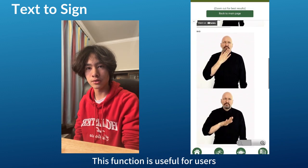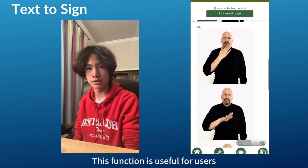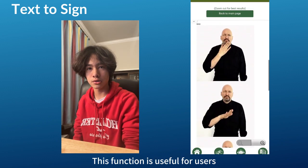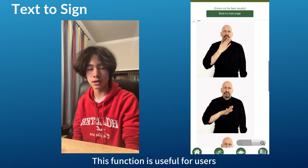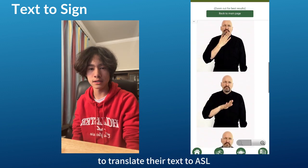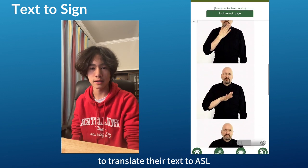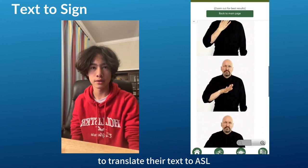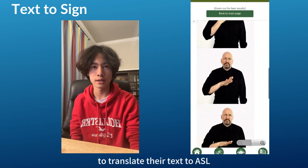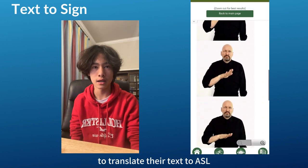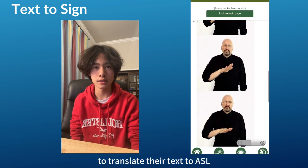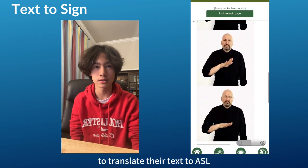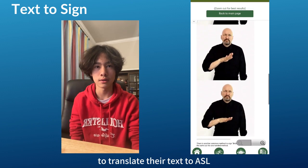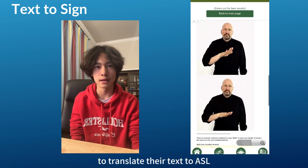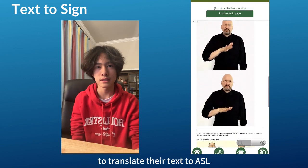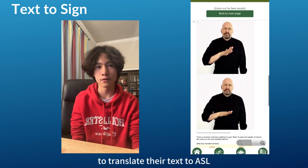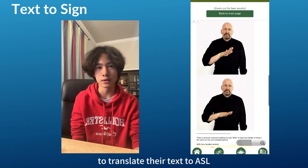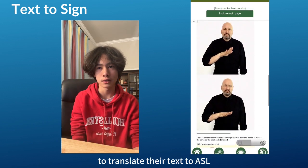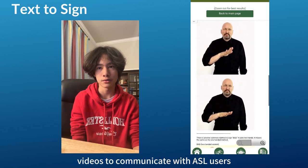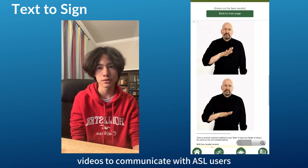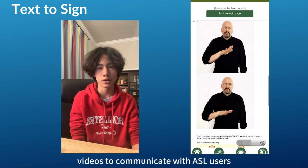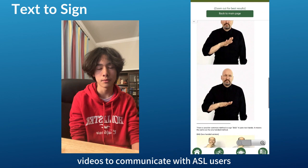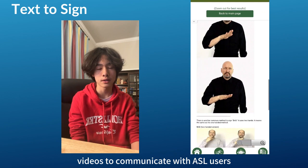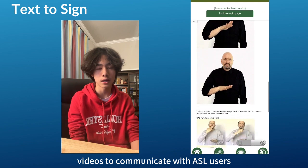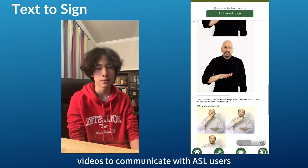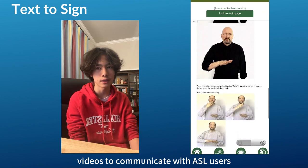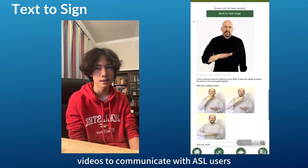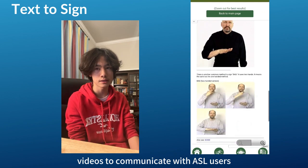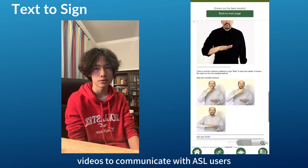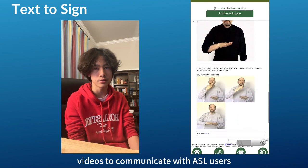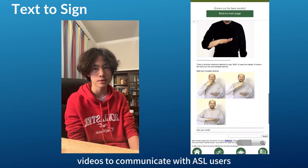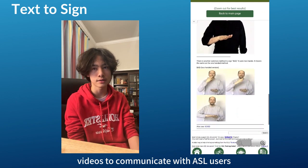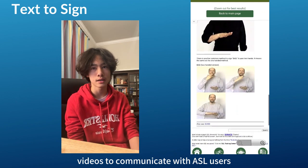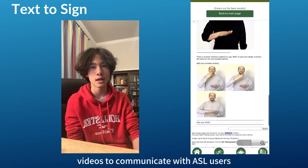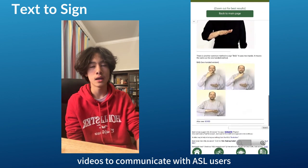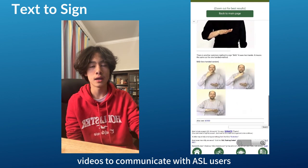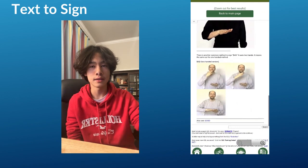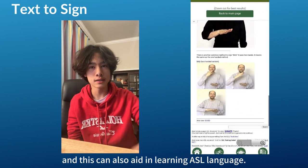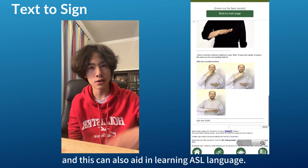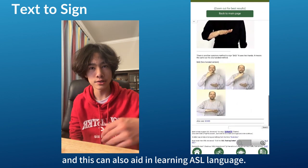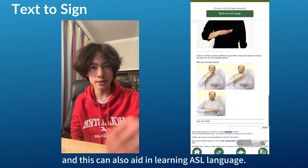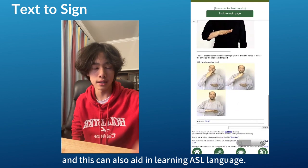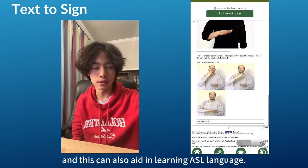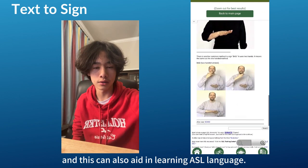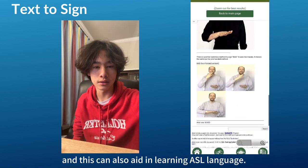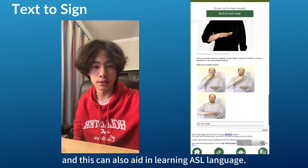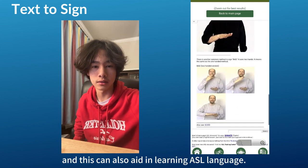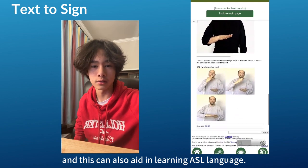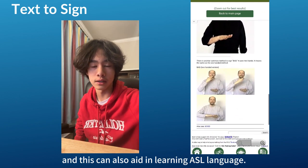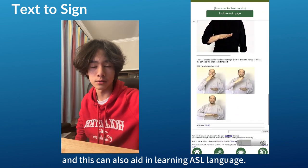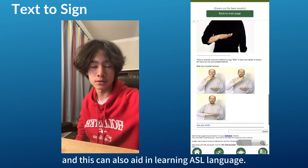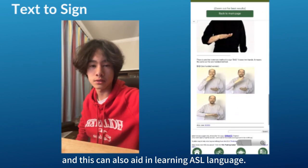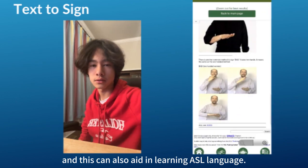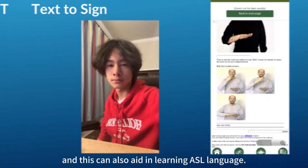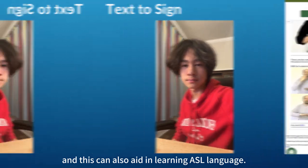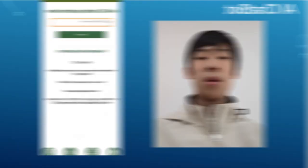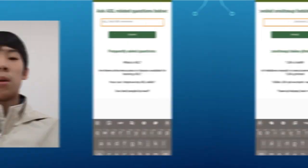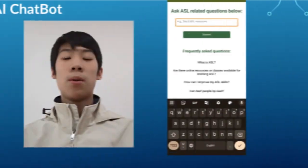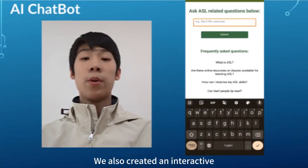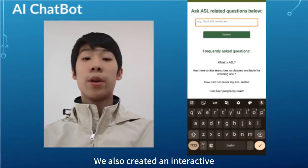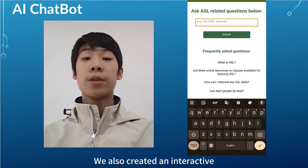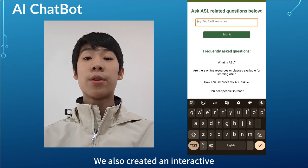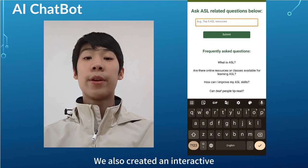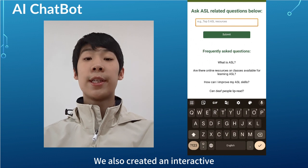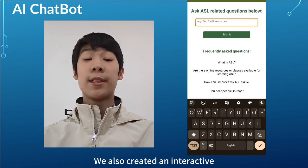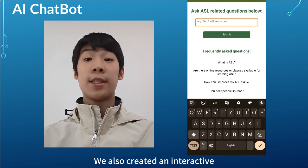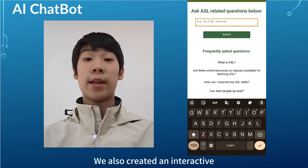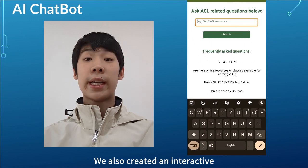is useful for users to translate their text to ASL videos to communicate with ASL users, and this can also aid in learning the language.